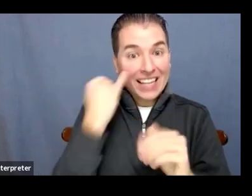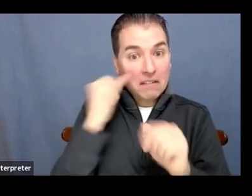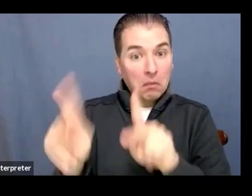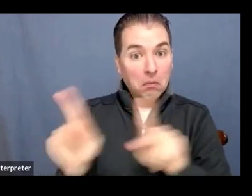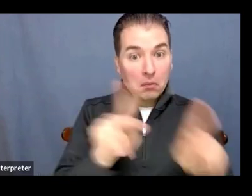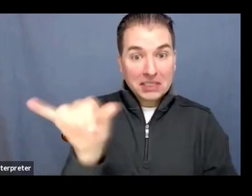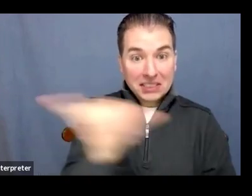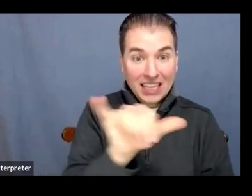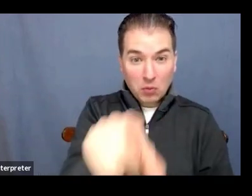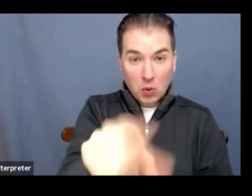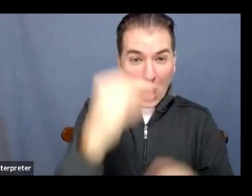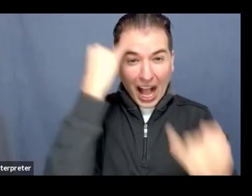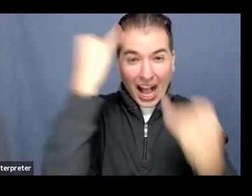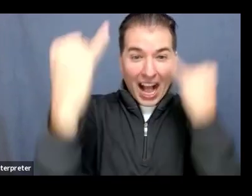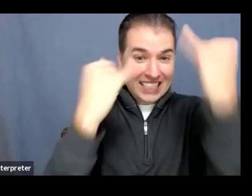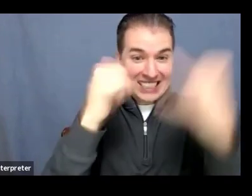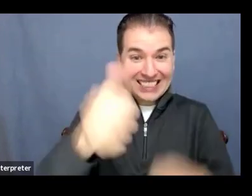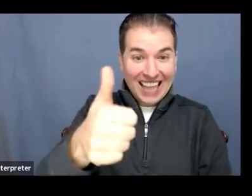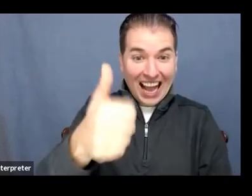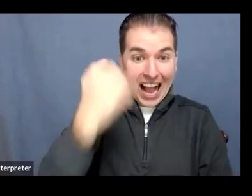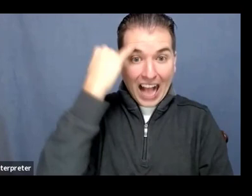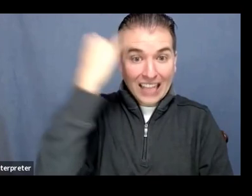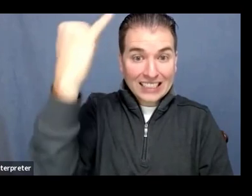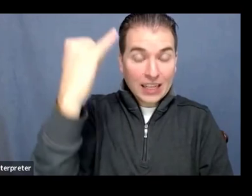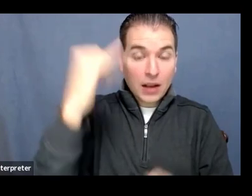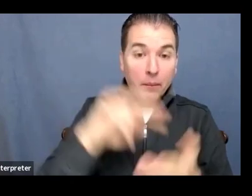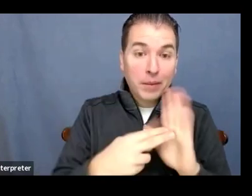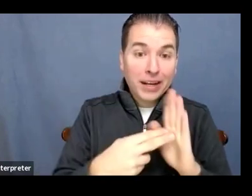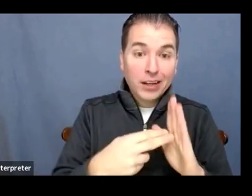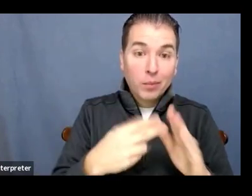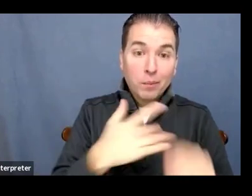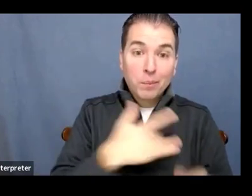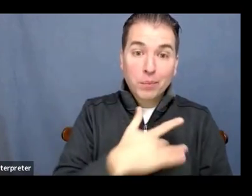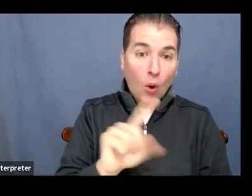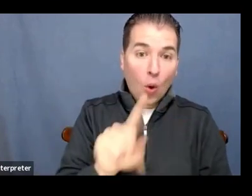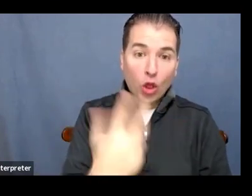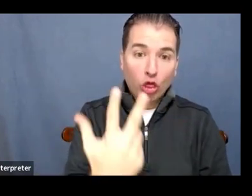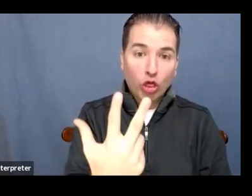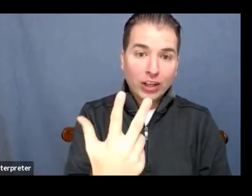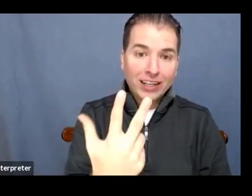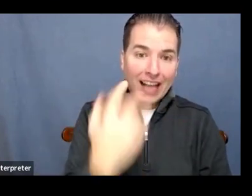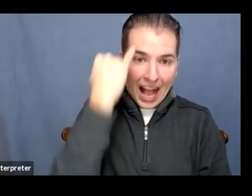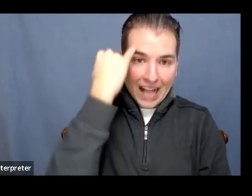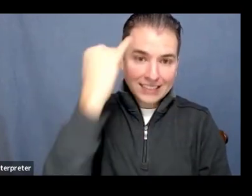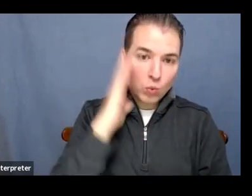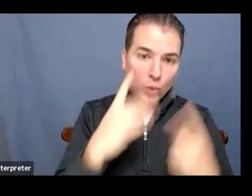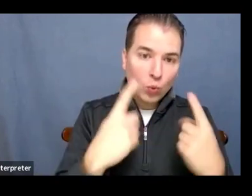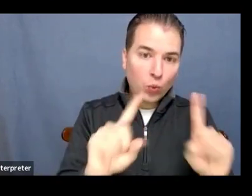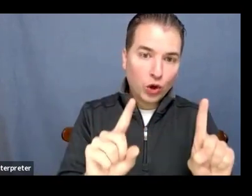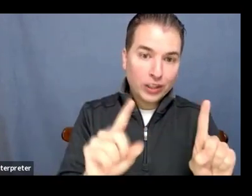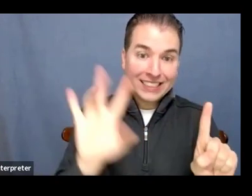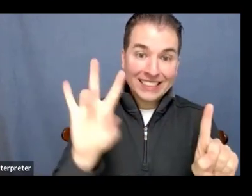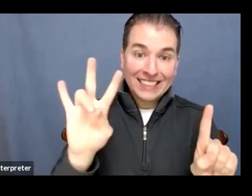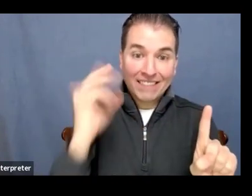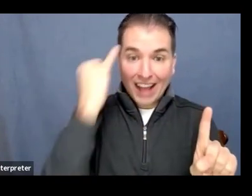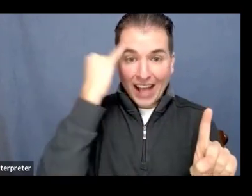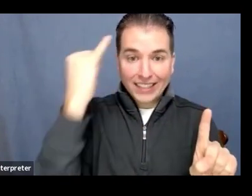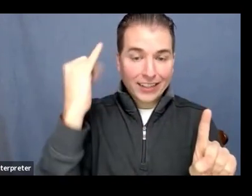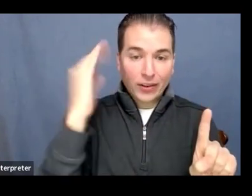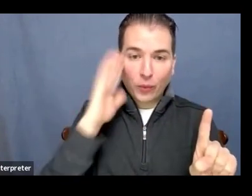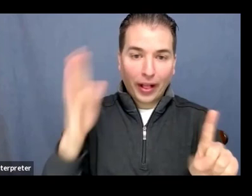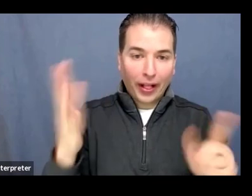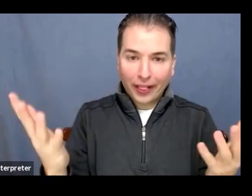work. So you want to focus on ideas that have that likelihood of success. So how do we do that?